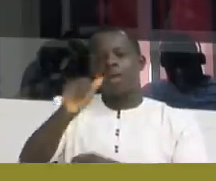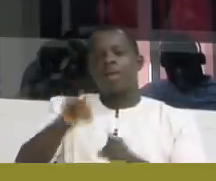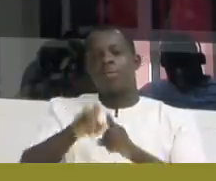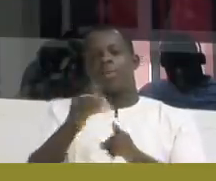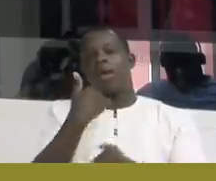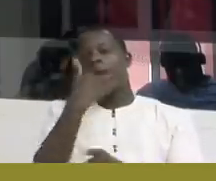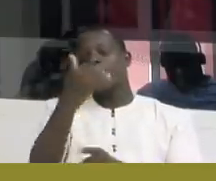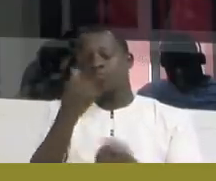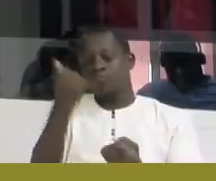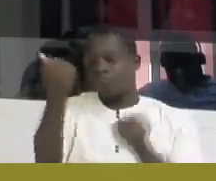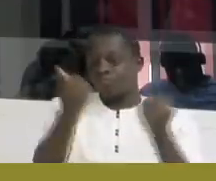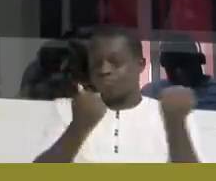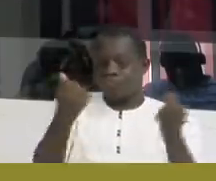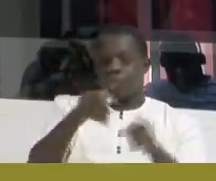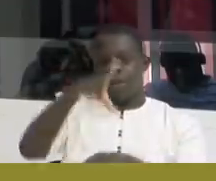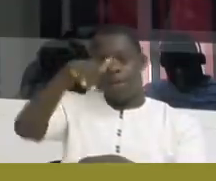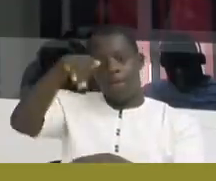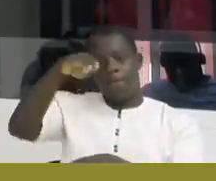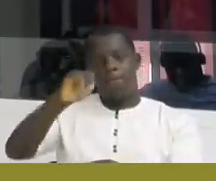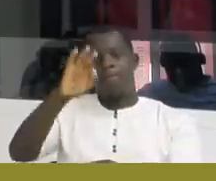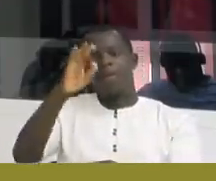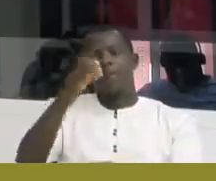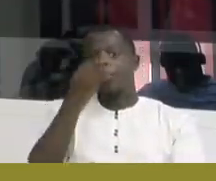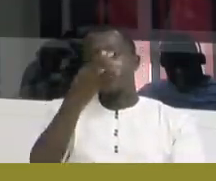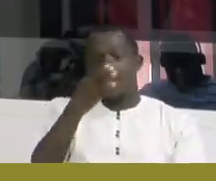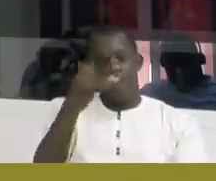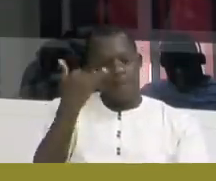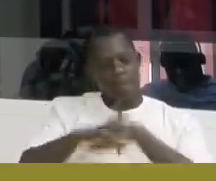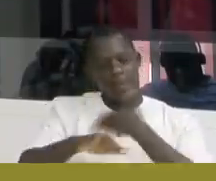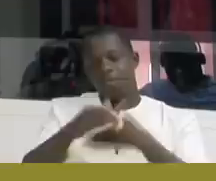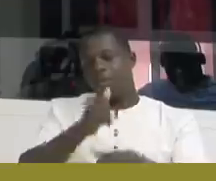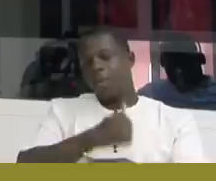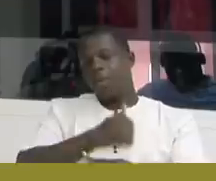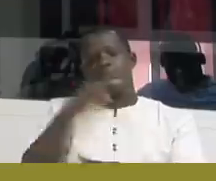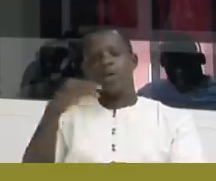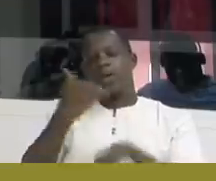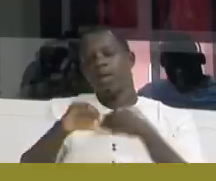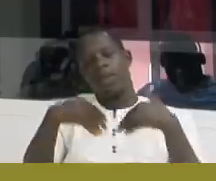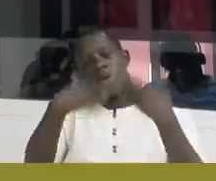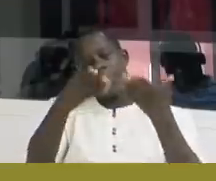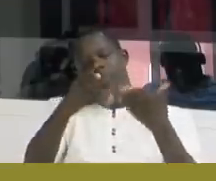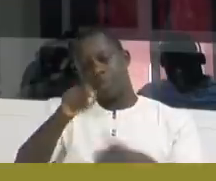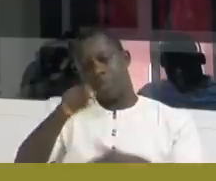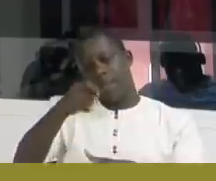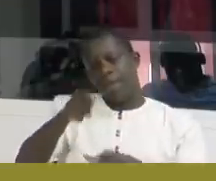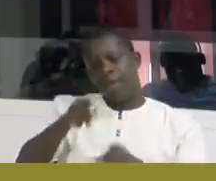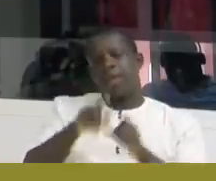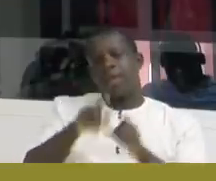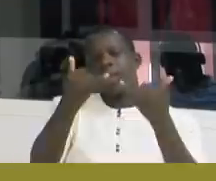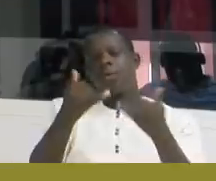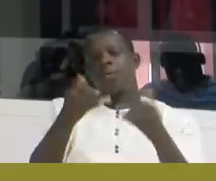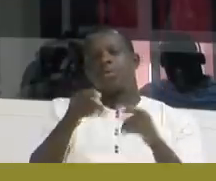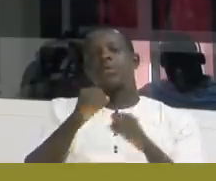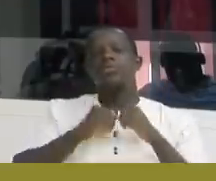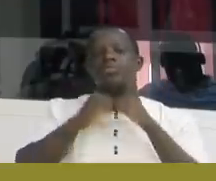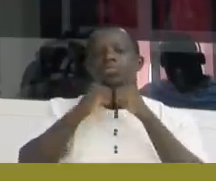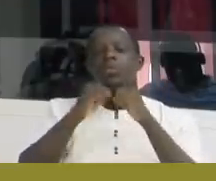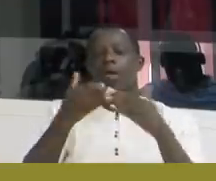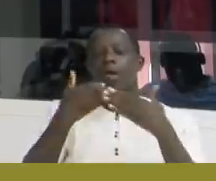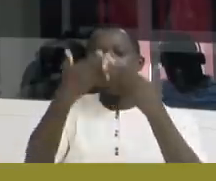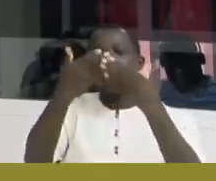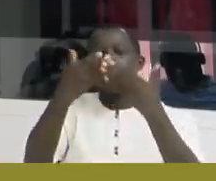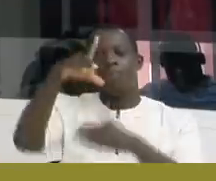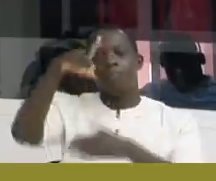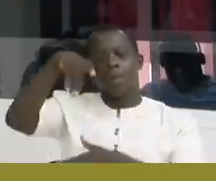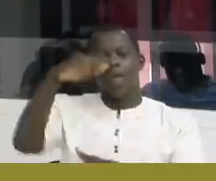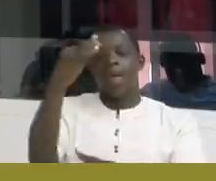demanded the vehicle. And Peter told him, "Well, my mother still has not released the keys." So what Sana told Peter was, "Look, if